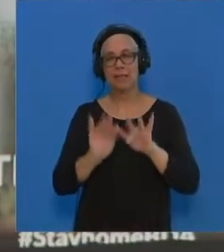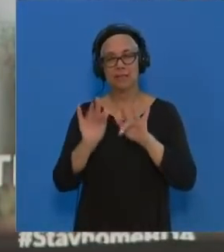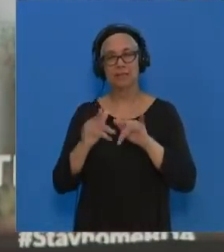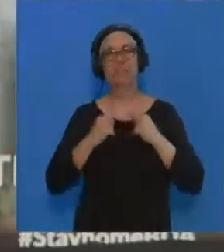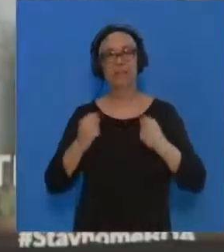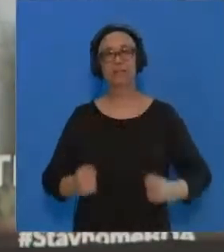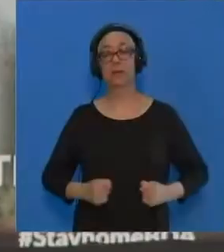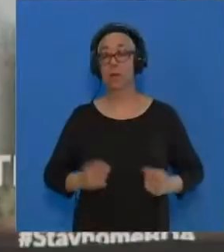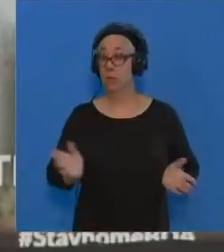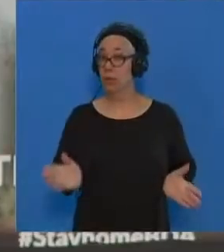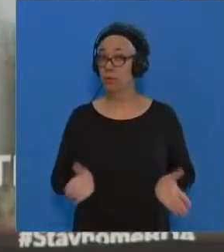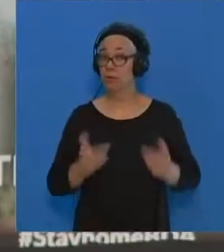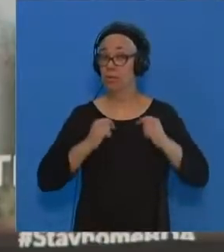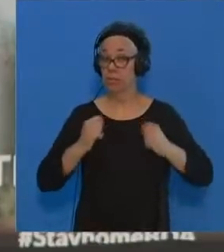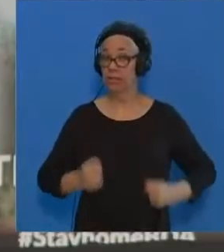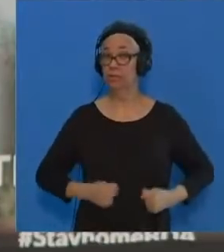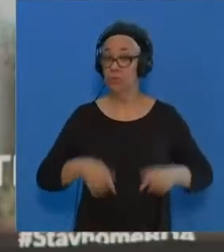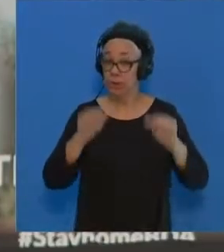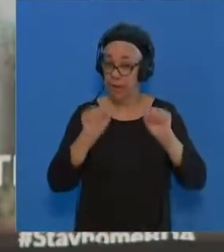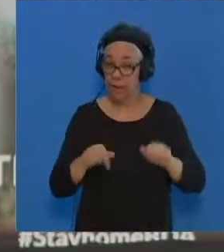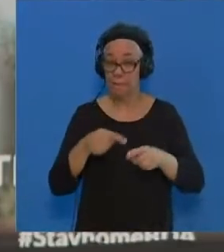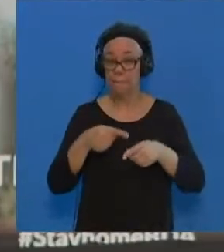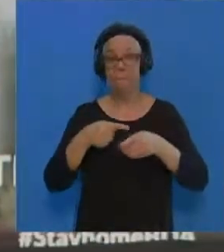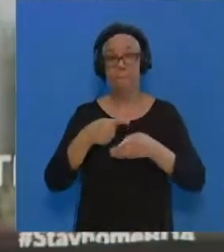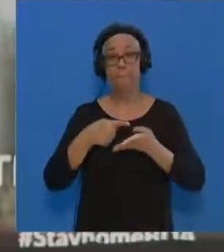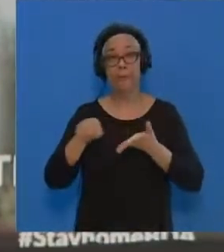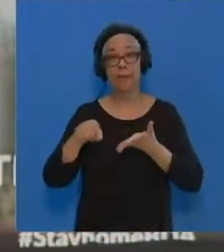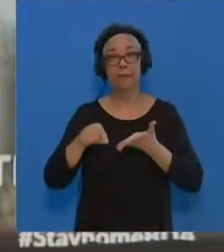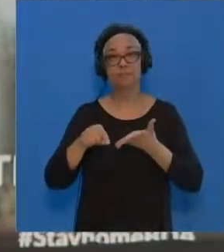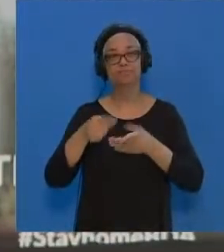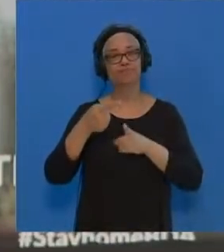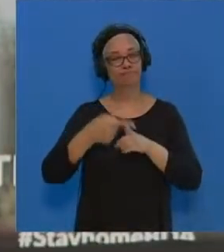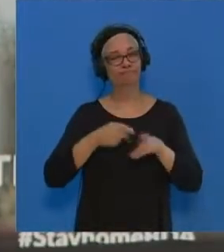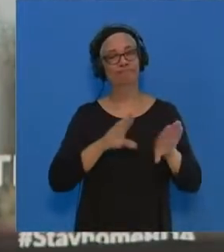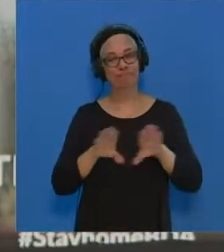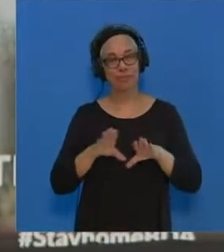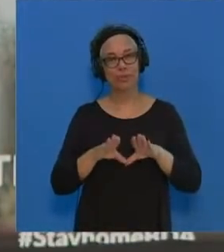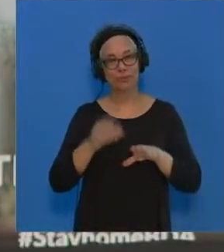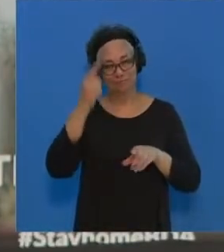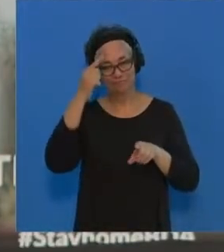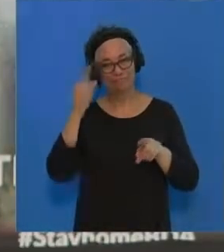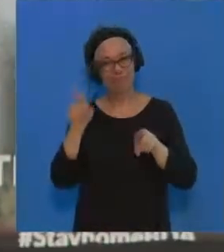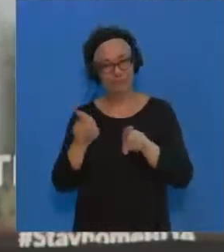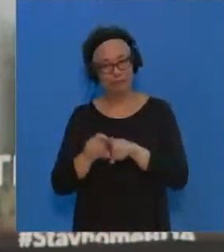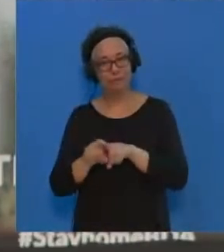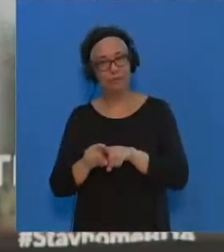who have the ability to pay their rent to do so in accordance with their current rental agreements.